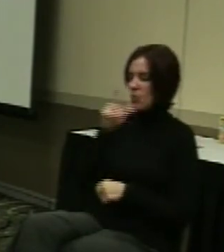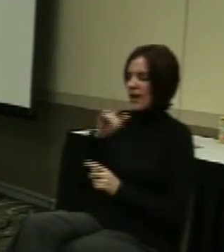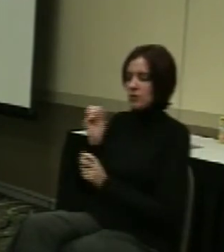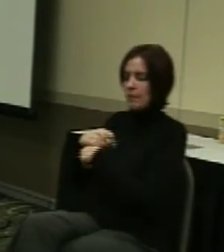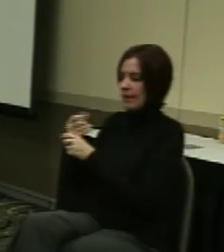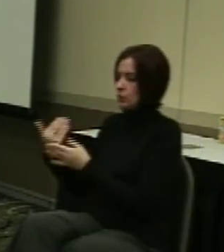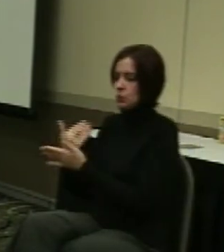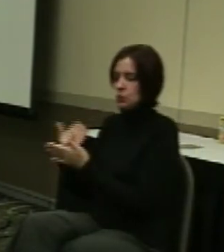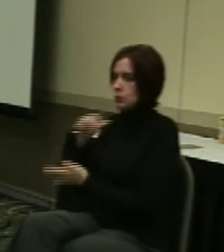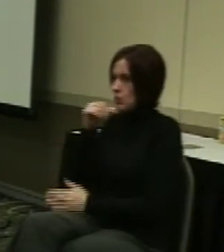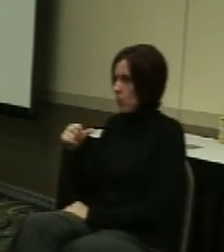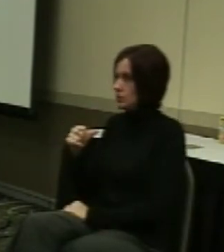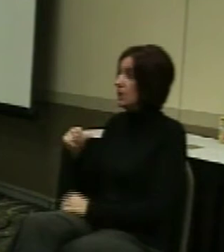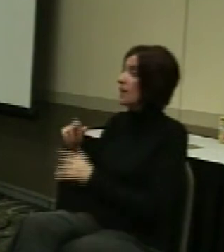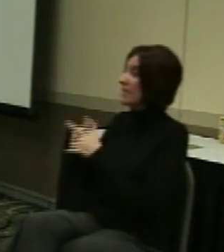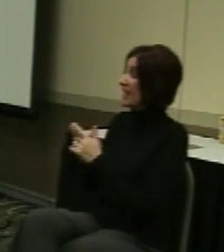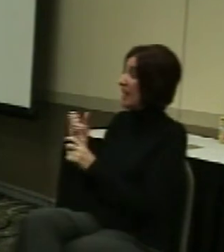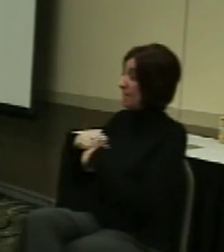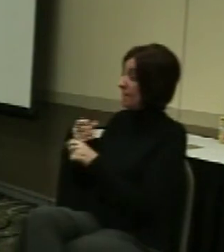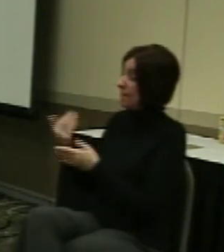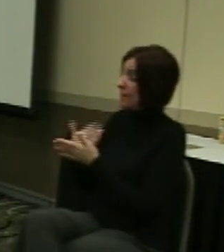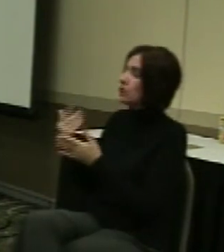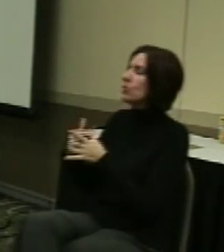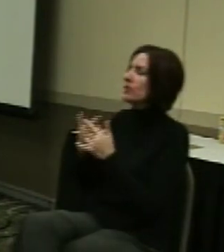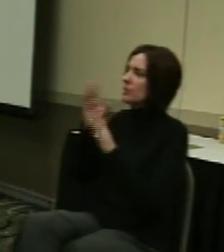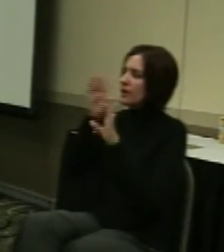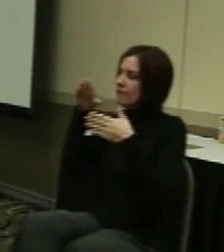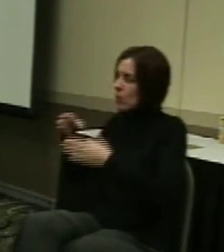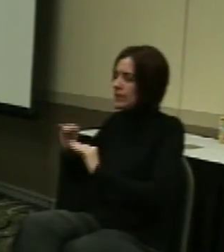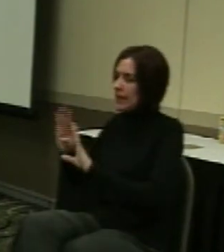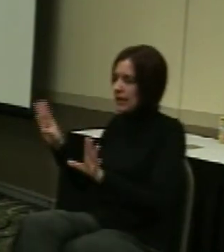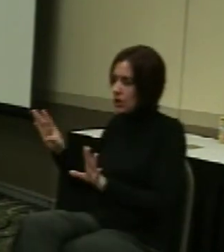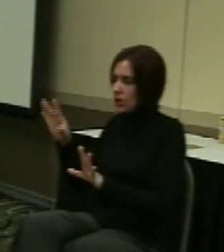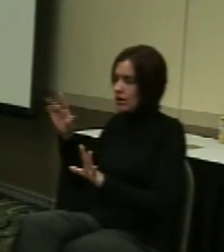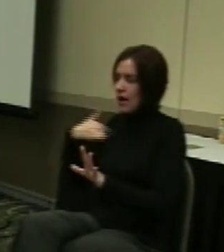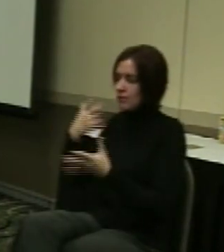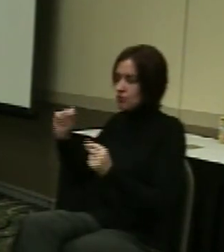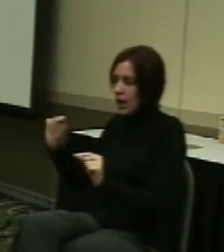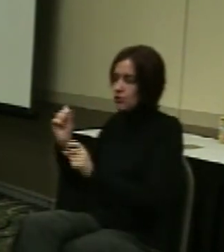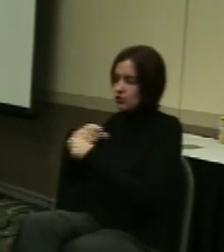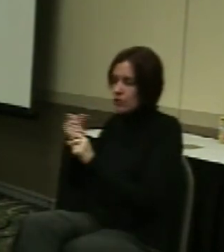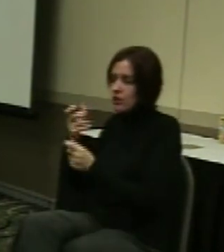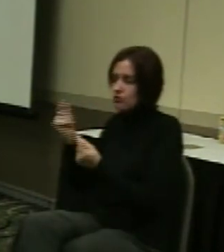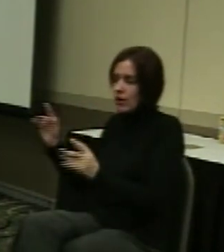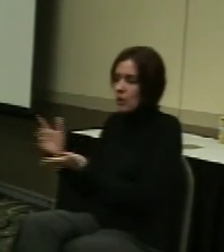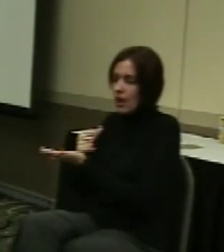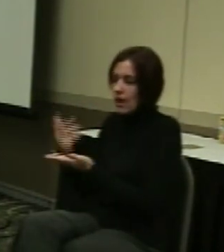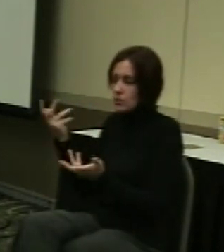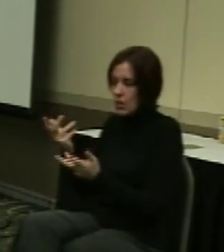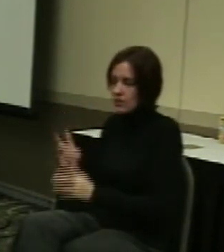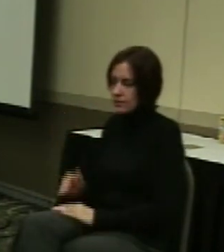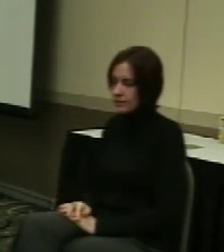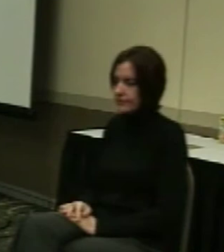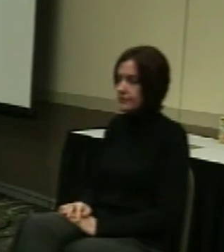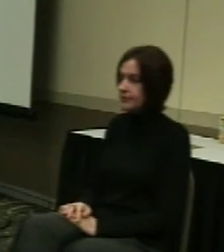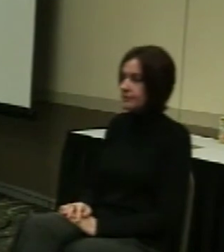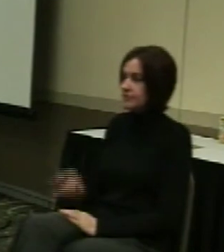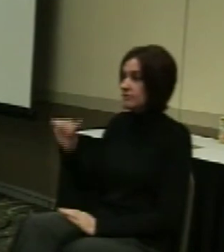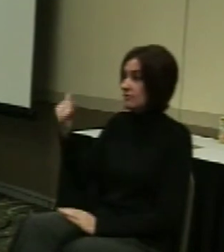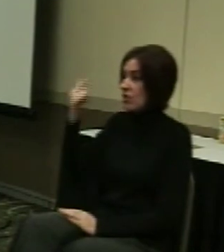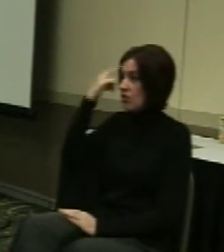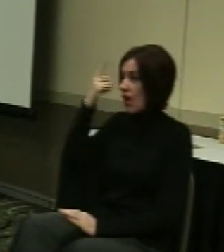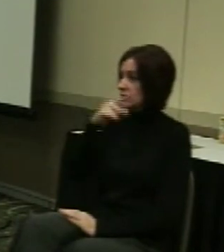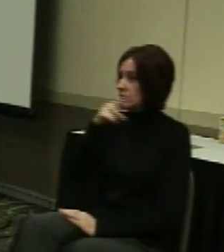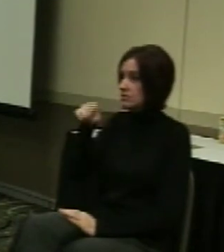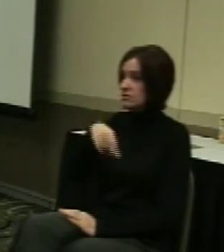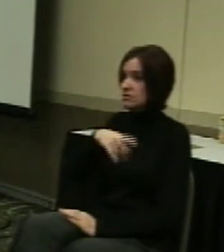generating new, that you're going to be efficient about it and really focused and clear on what it is that you're trying to generate. Okay? Any other thoughts